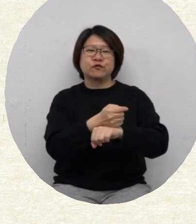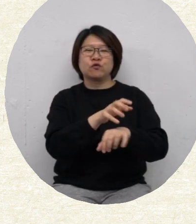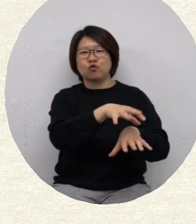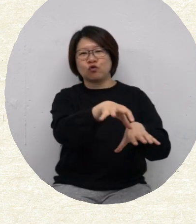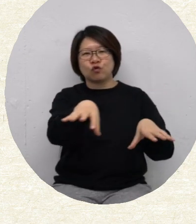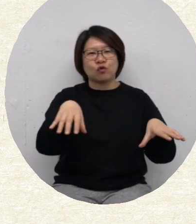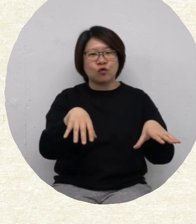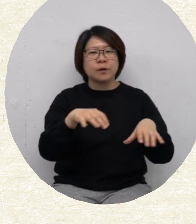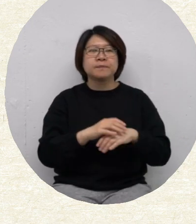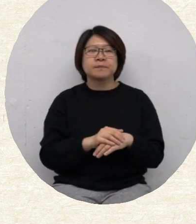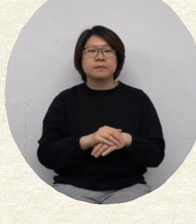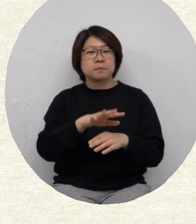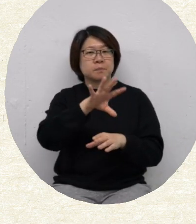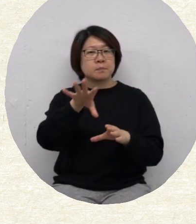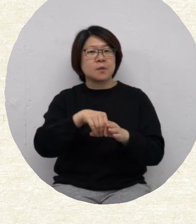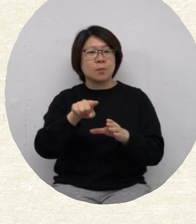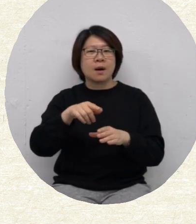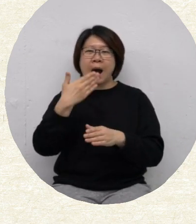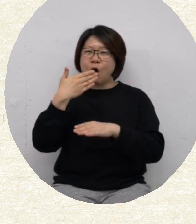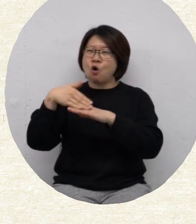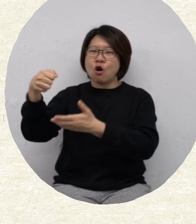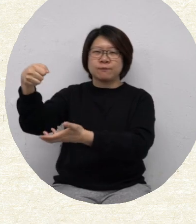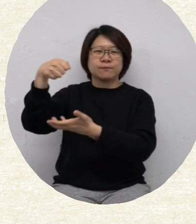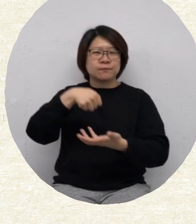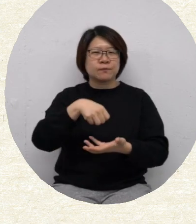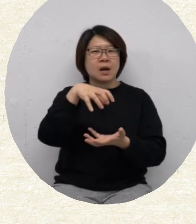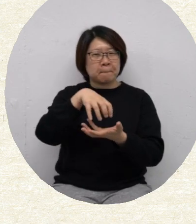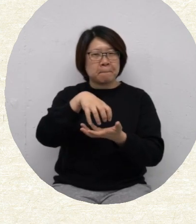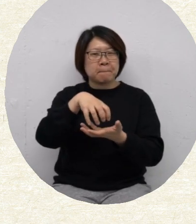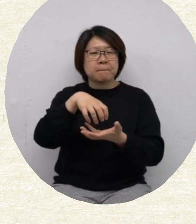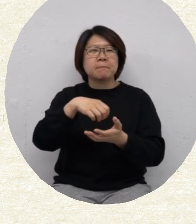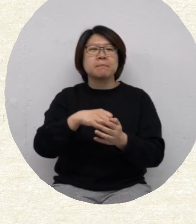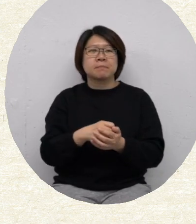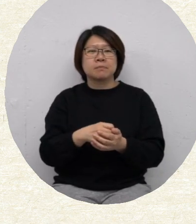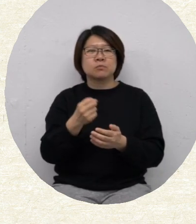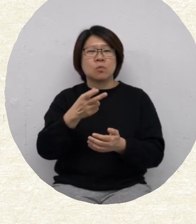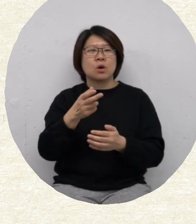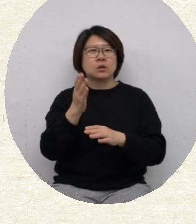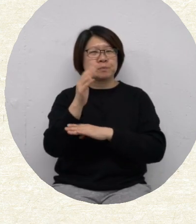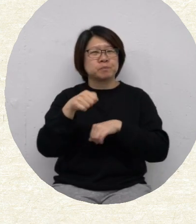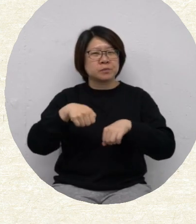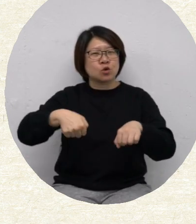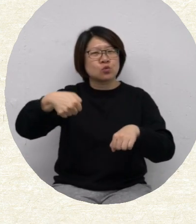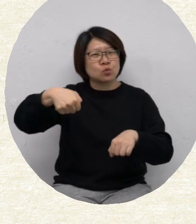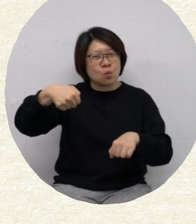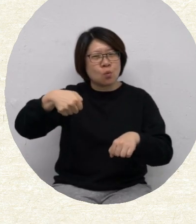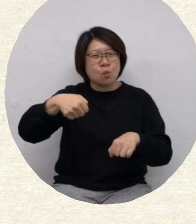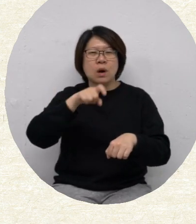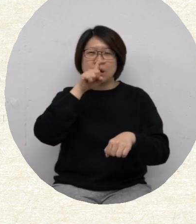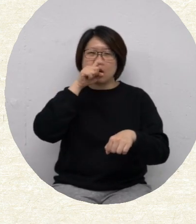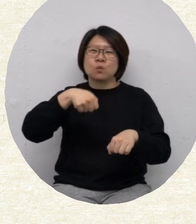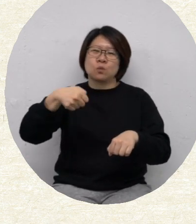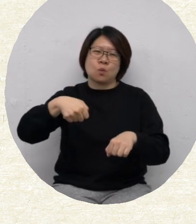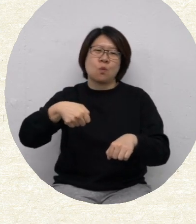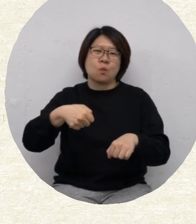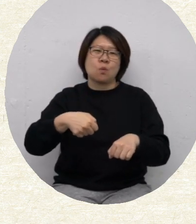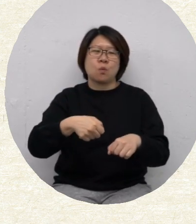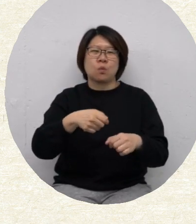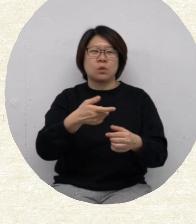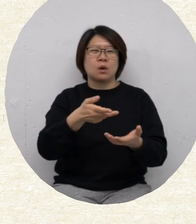they would also toss it on their kitchen table, and it will become part of their brief still life arrangement.